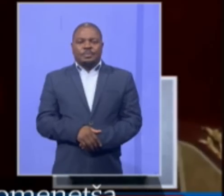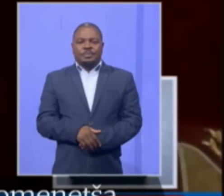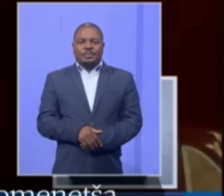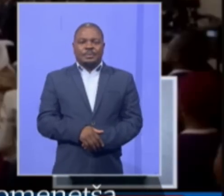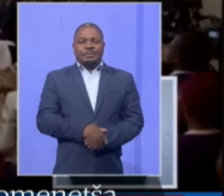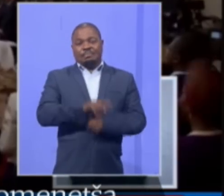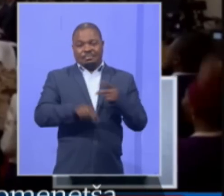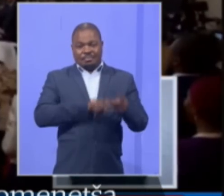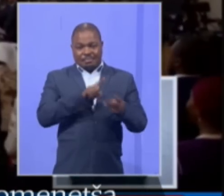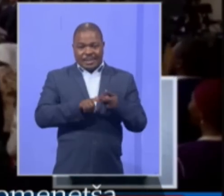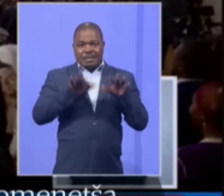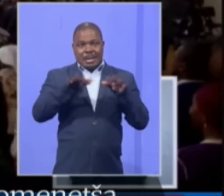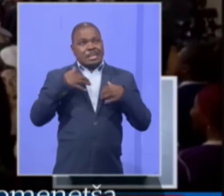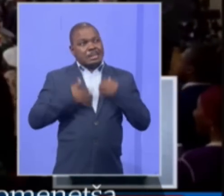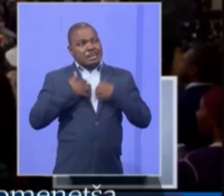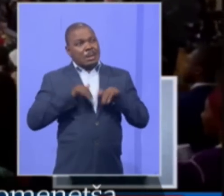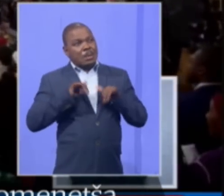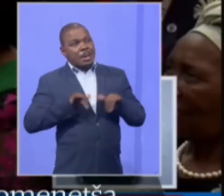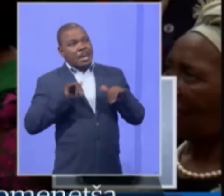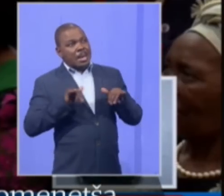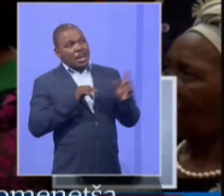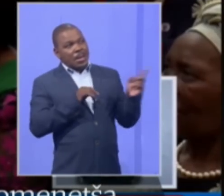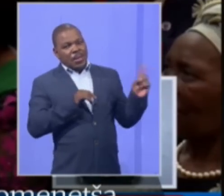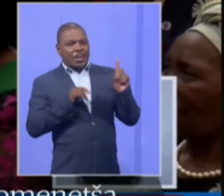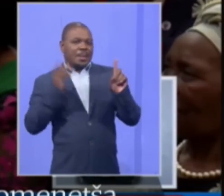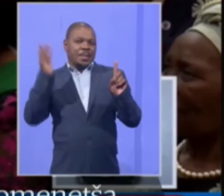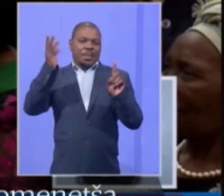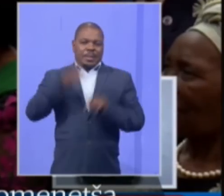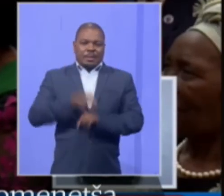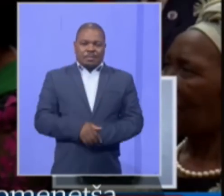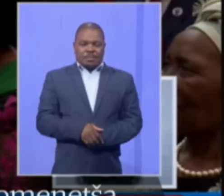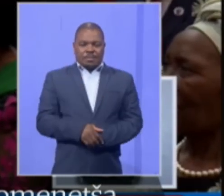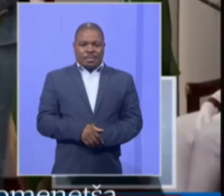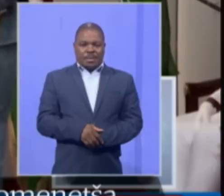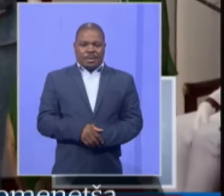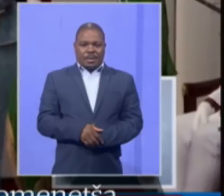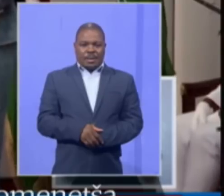Motsotso o neng o lebelletswe. I,